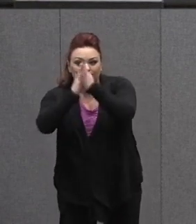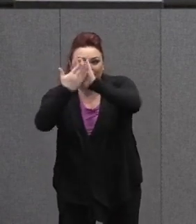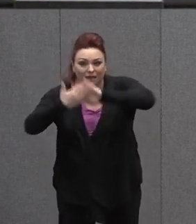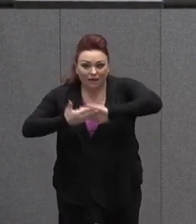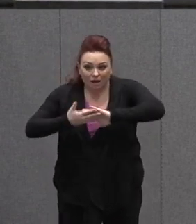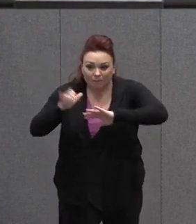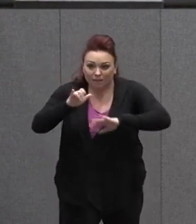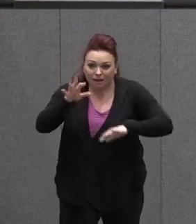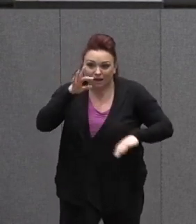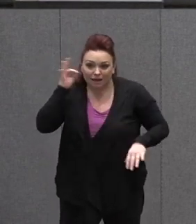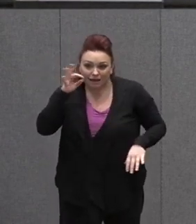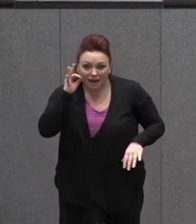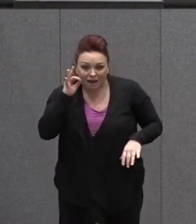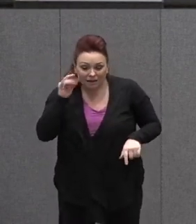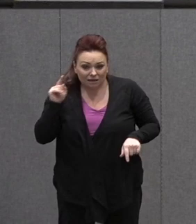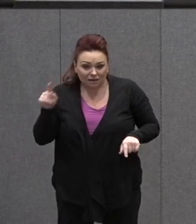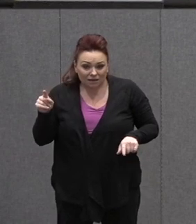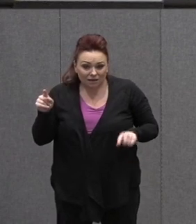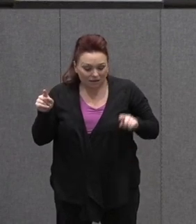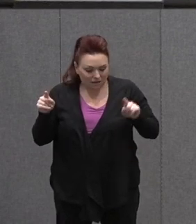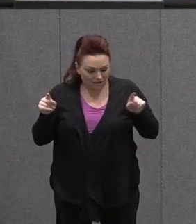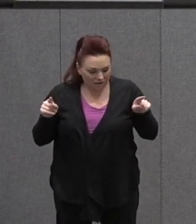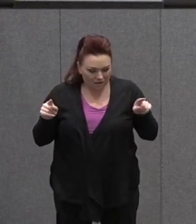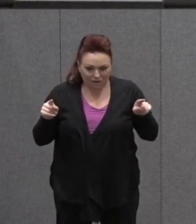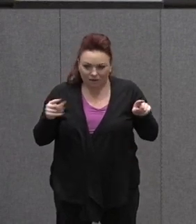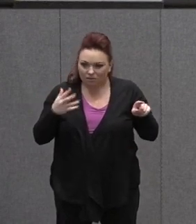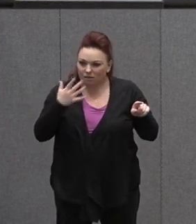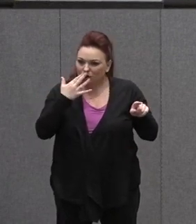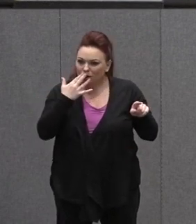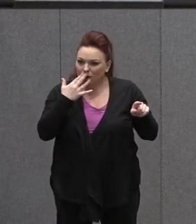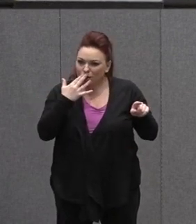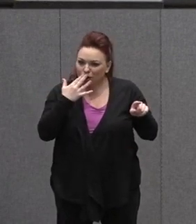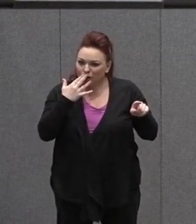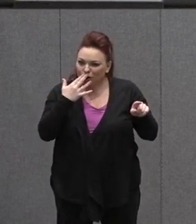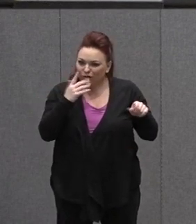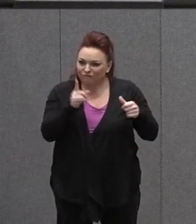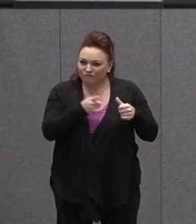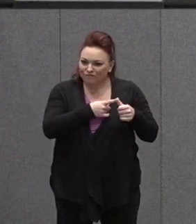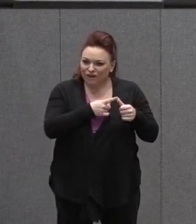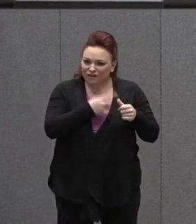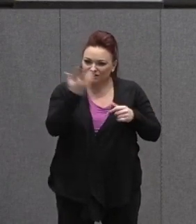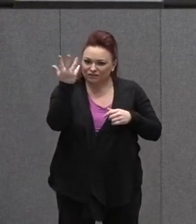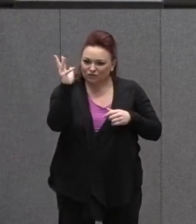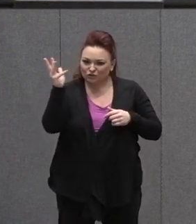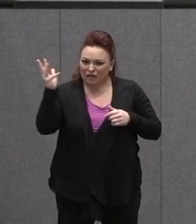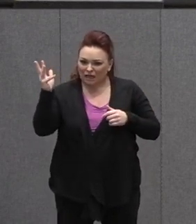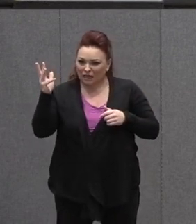Again, I notice a difference in color from when the first tree was there.